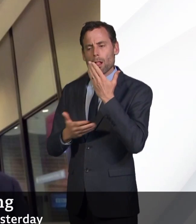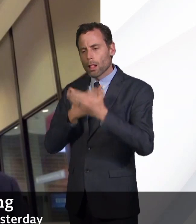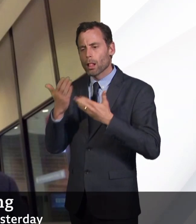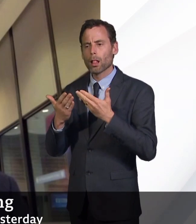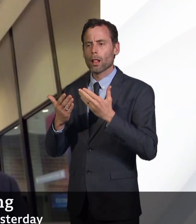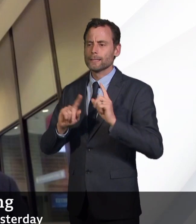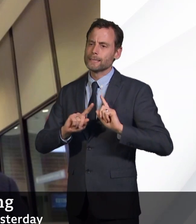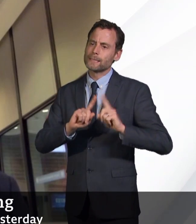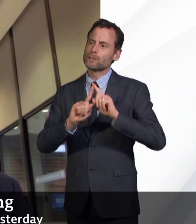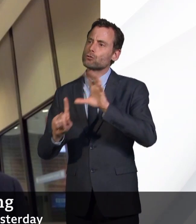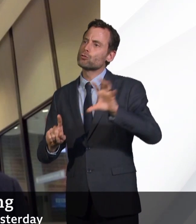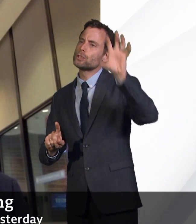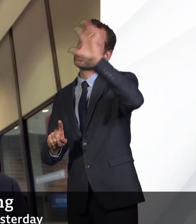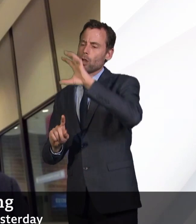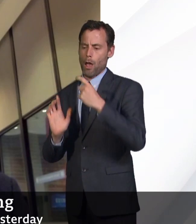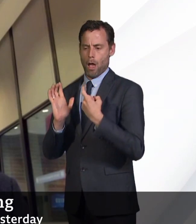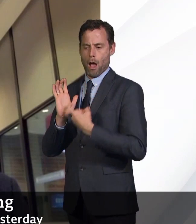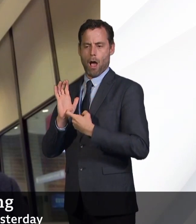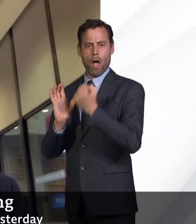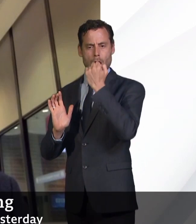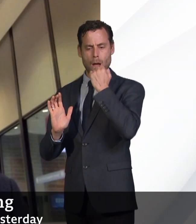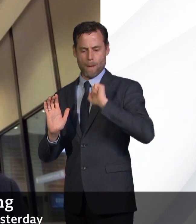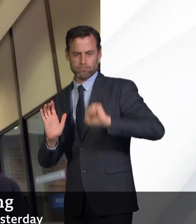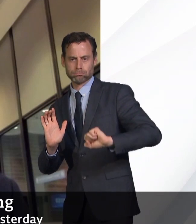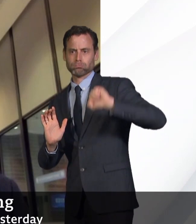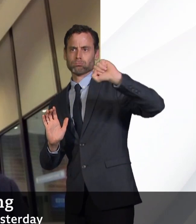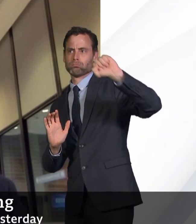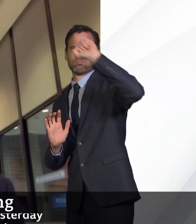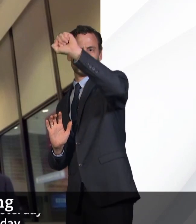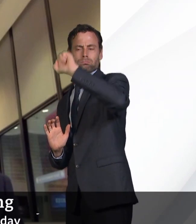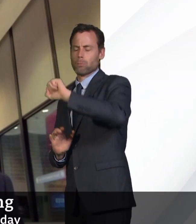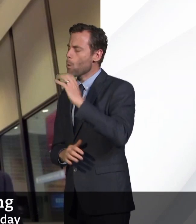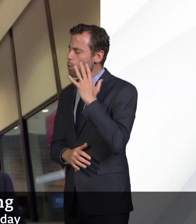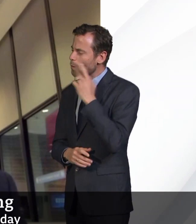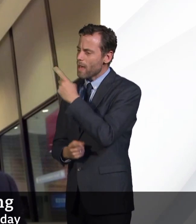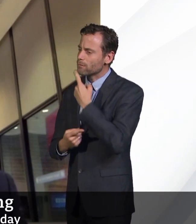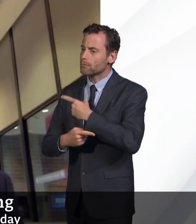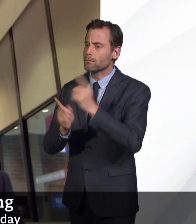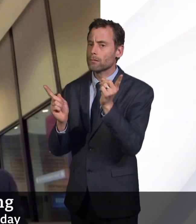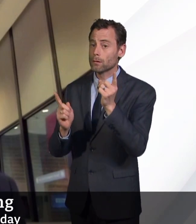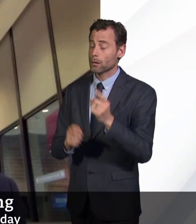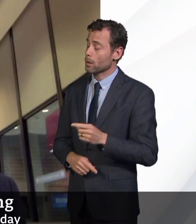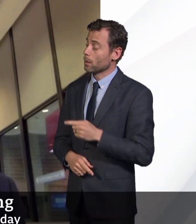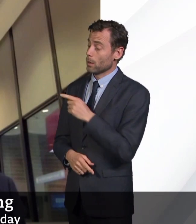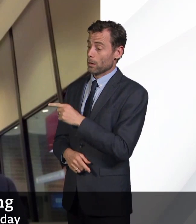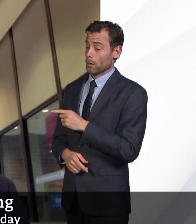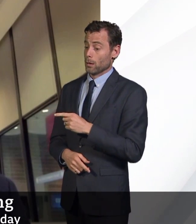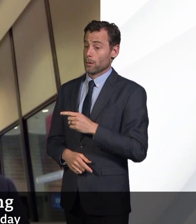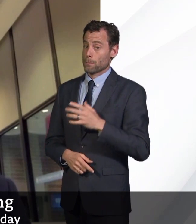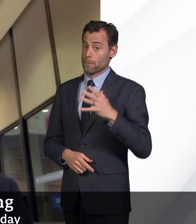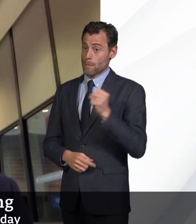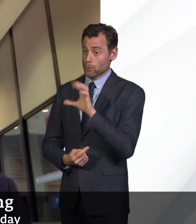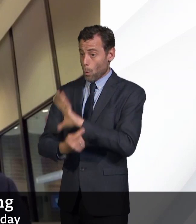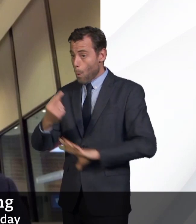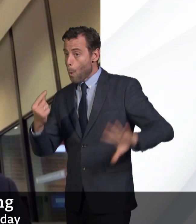country, nationally and regionally. When are we going to see that data? And is it the case that the R rate has to be universally low across all 4 nations